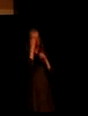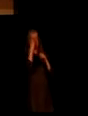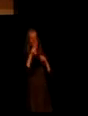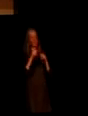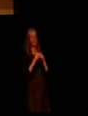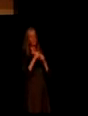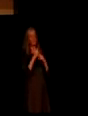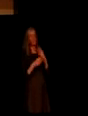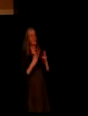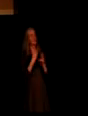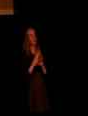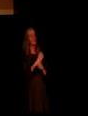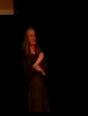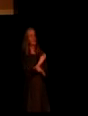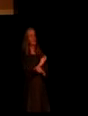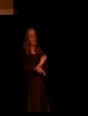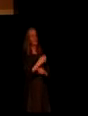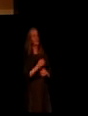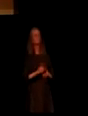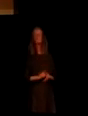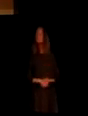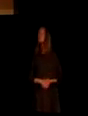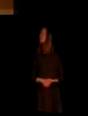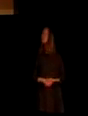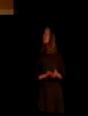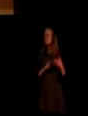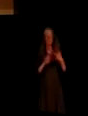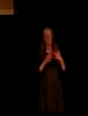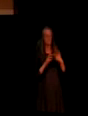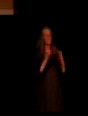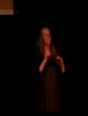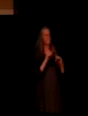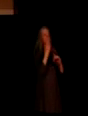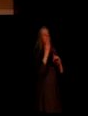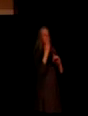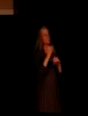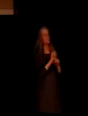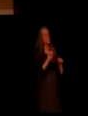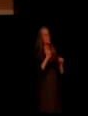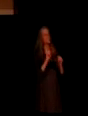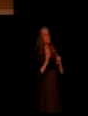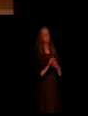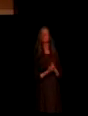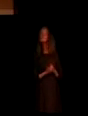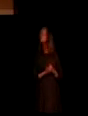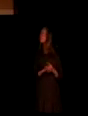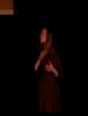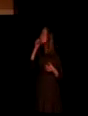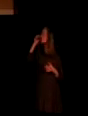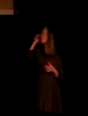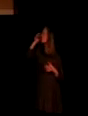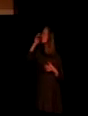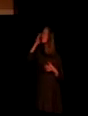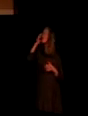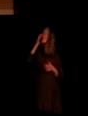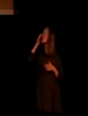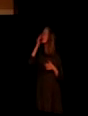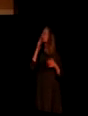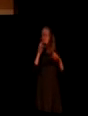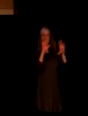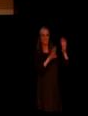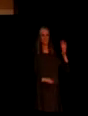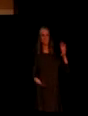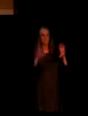a big difference. Food security, similar sort of thing. This is looking at different regions of